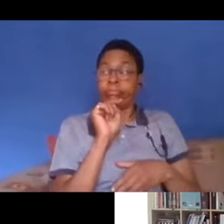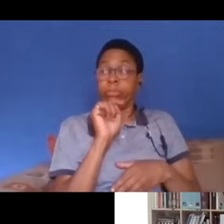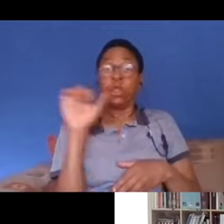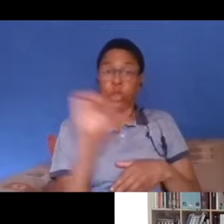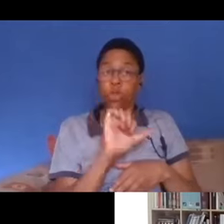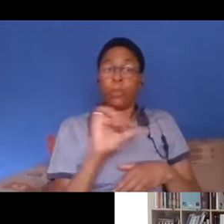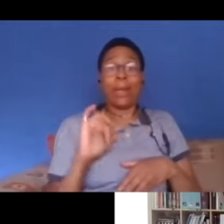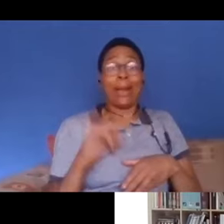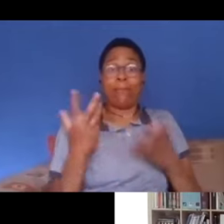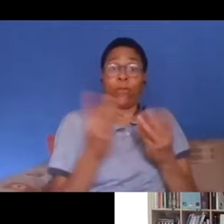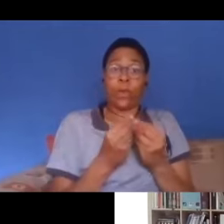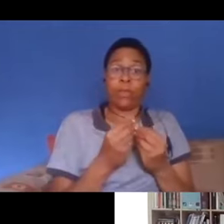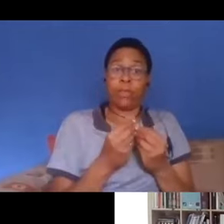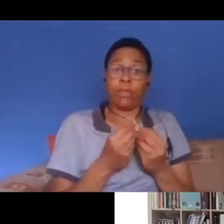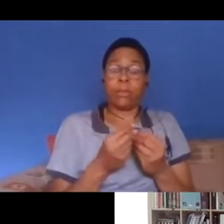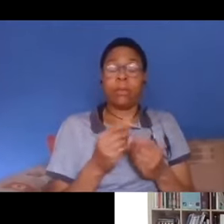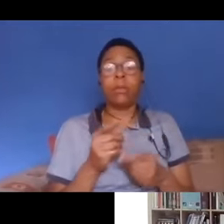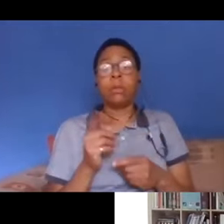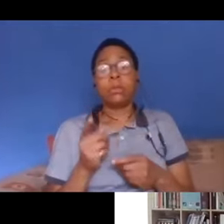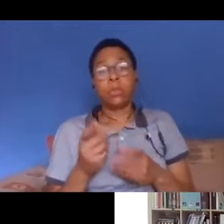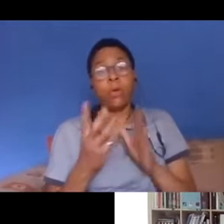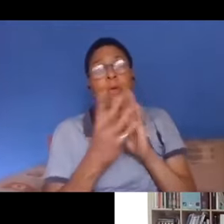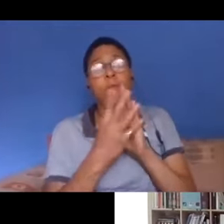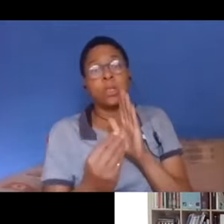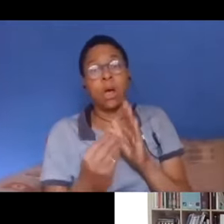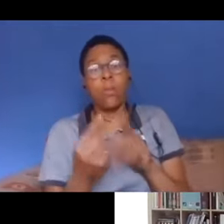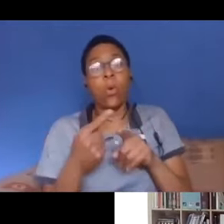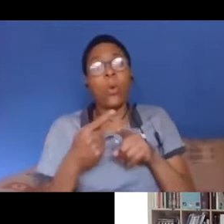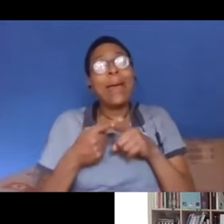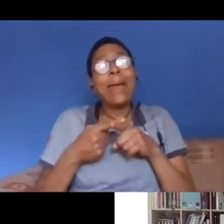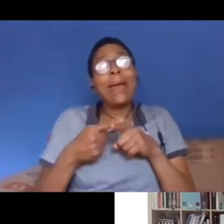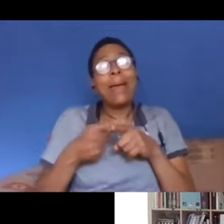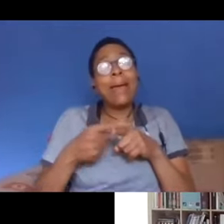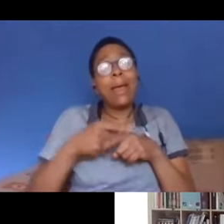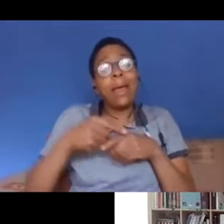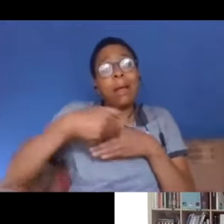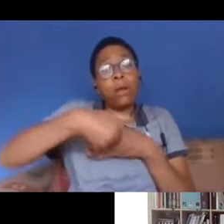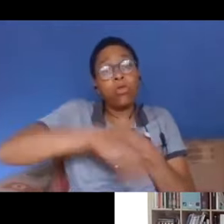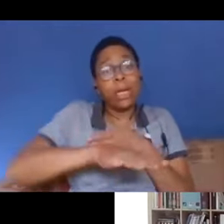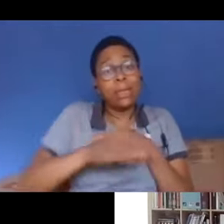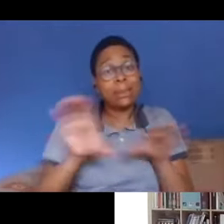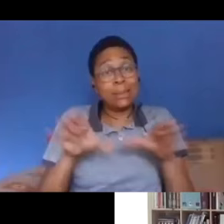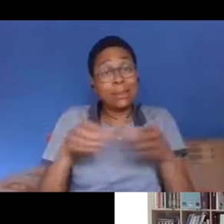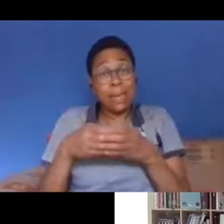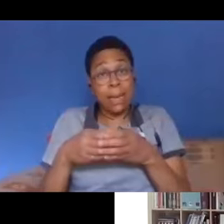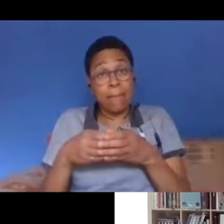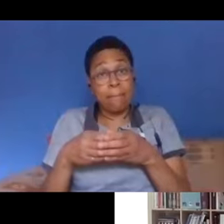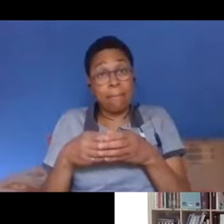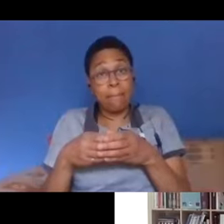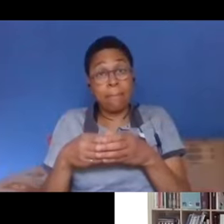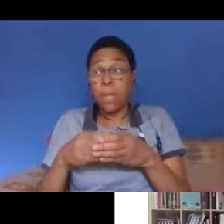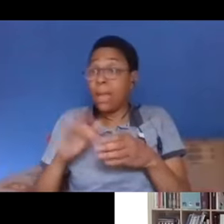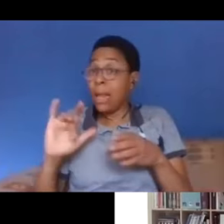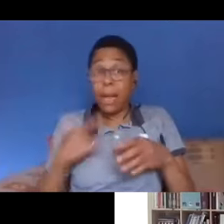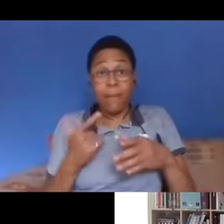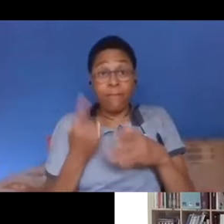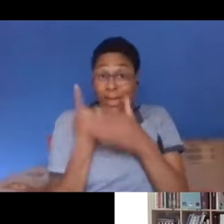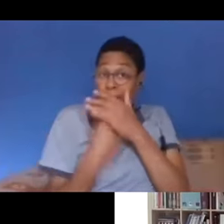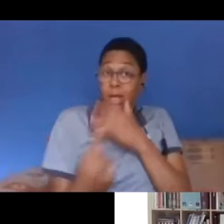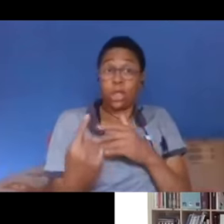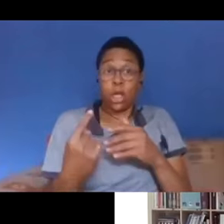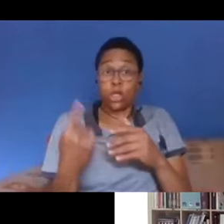doing, and supposedly the England cricket team should have been doing, apart from one member in the last few days, they're living in isolation. So they're